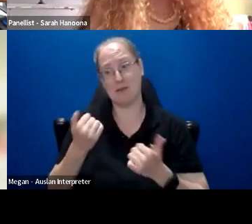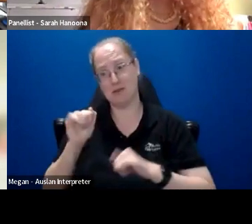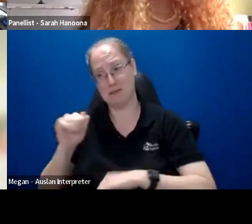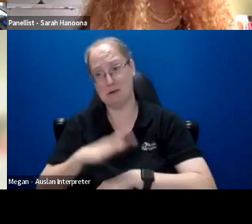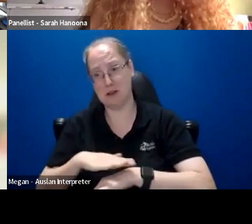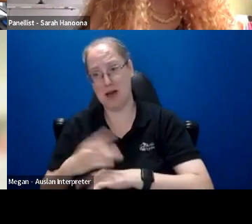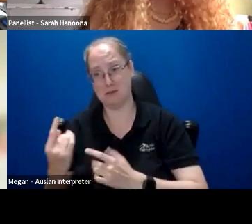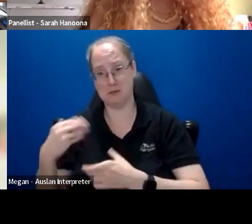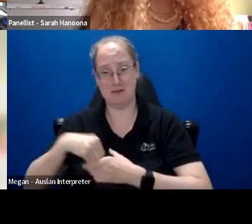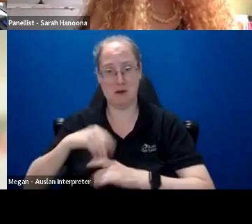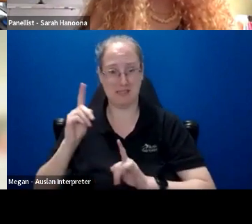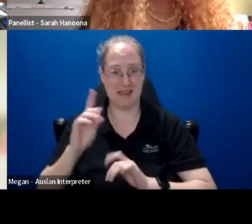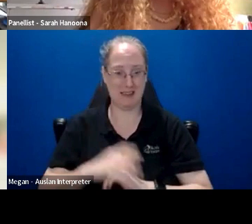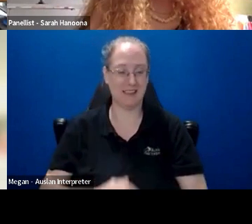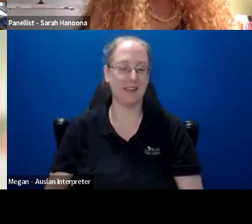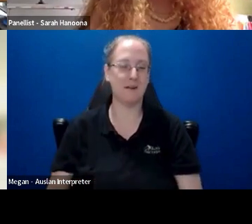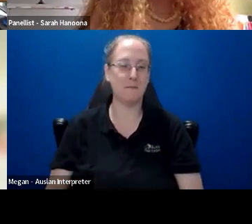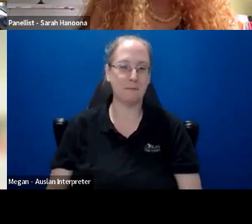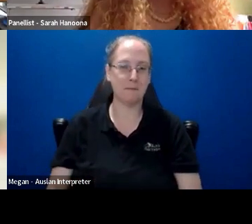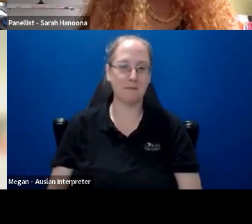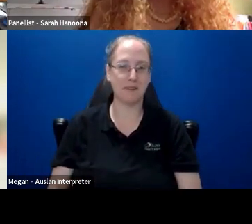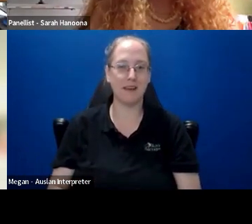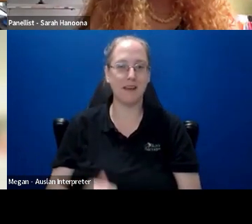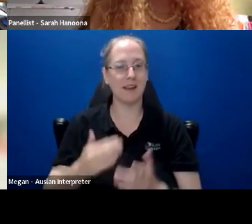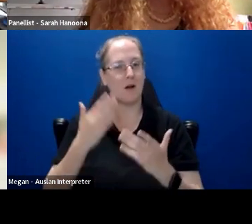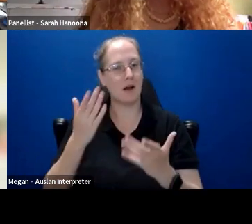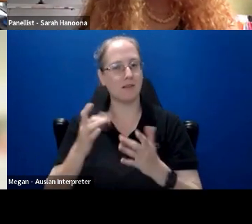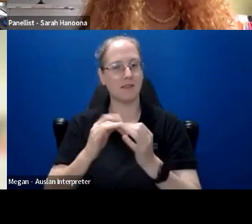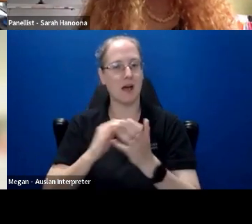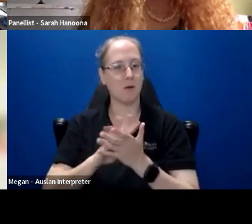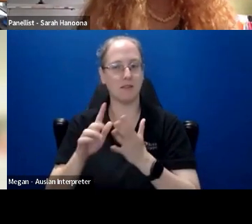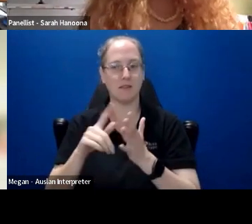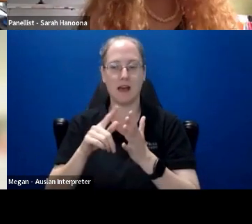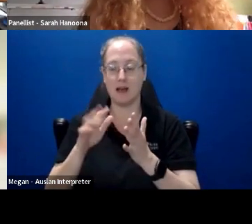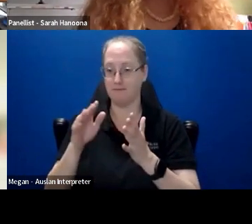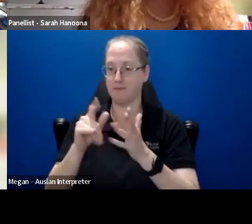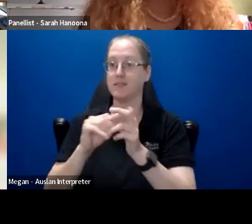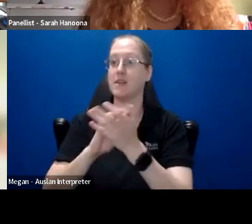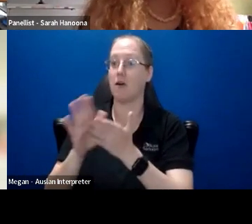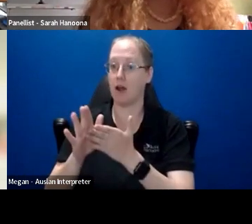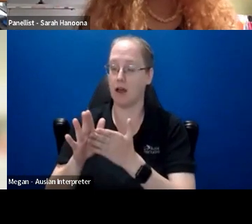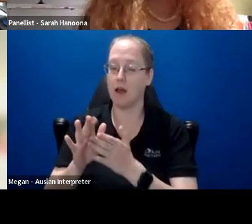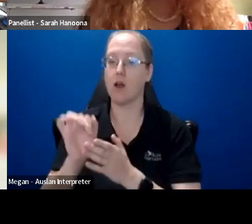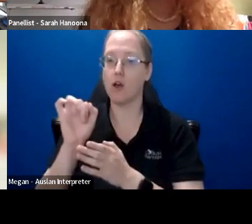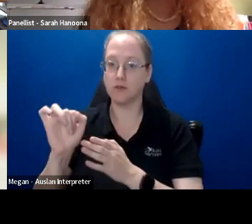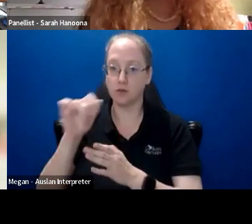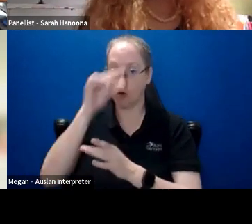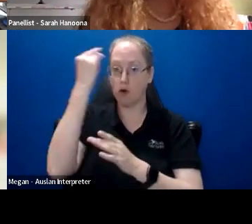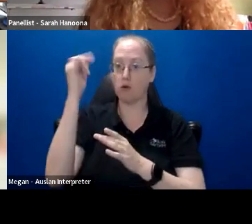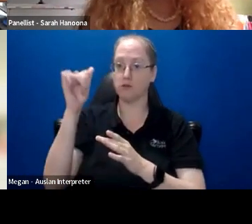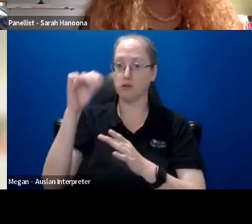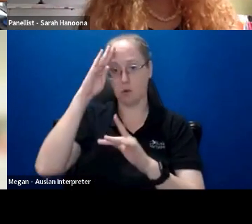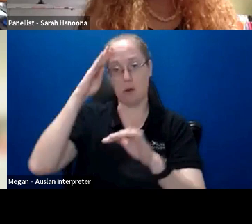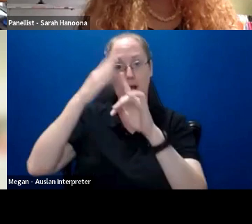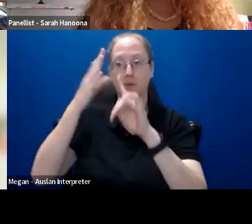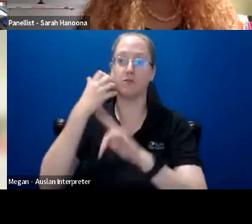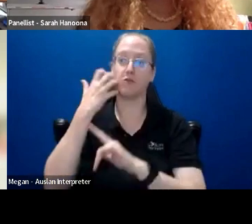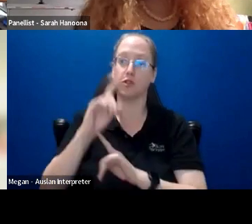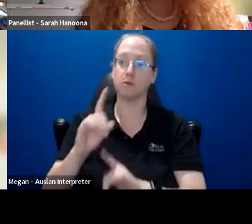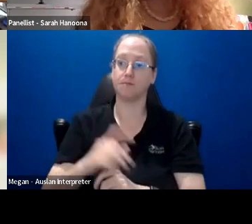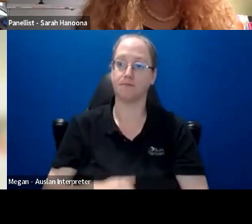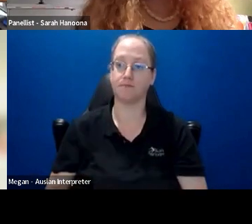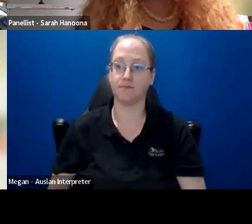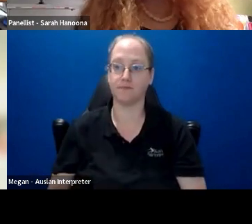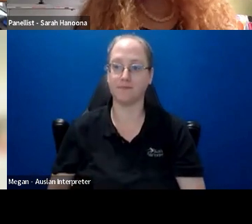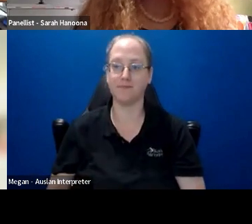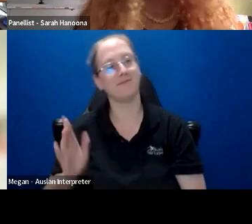to be with us today. But I might start with you, Sarah, around what are your goals and aspirations for the future? Sure.